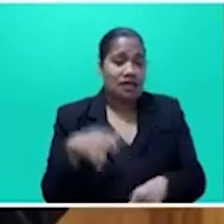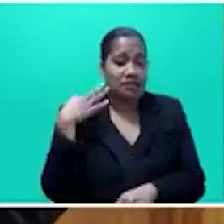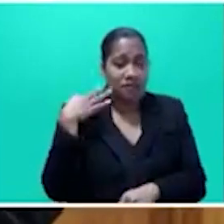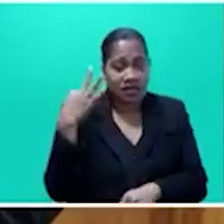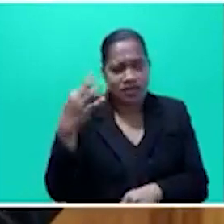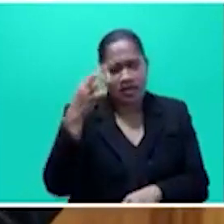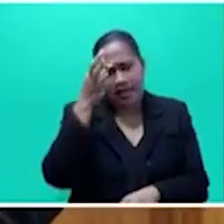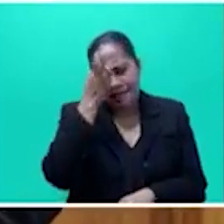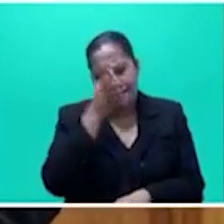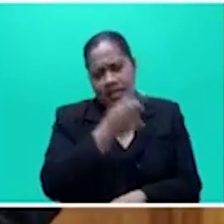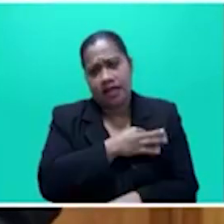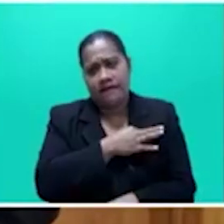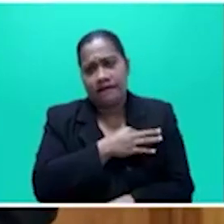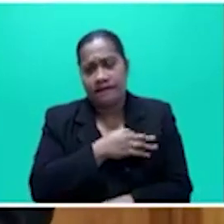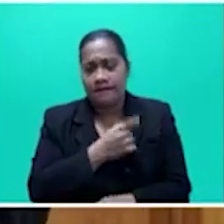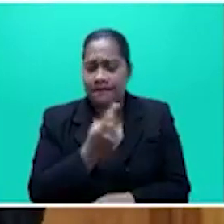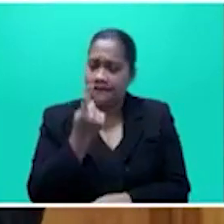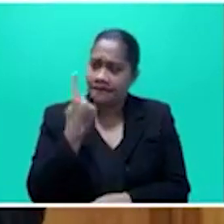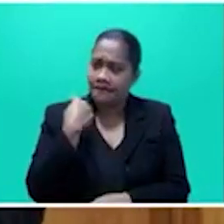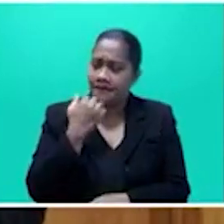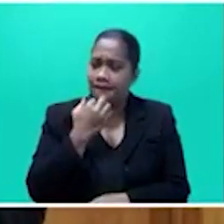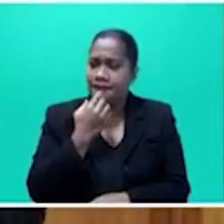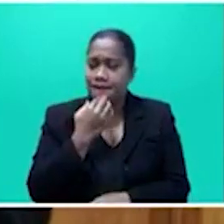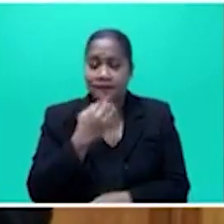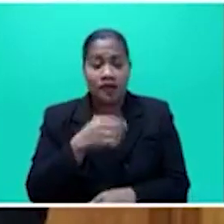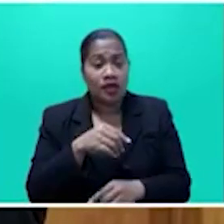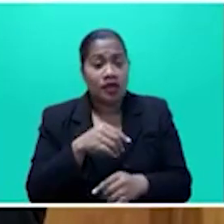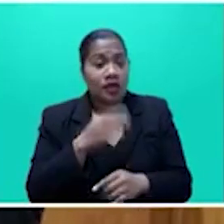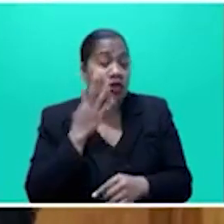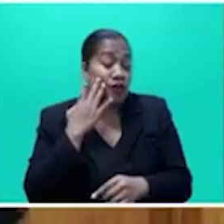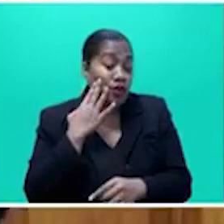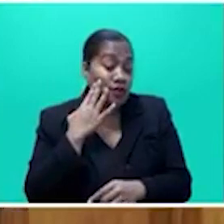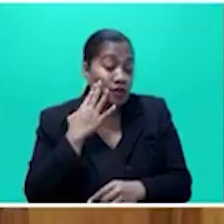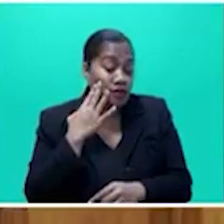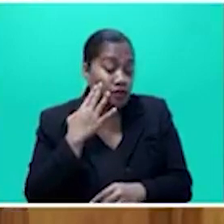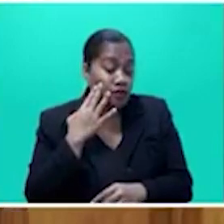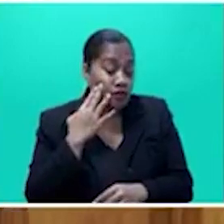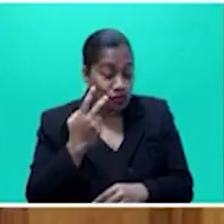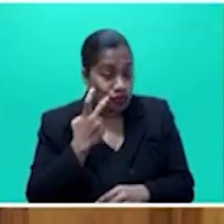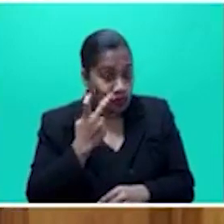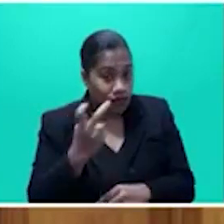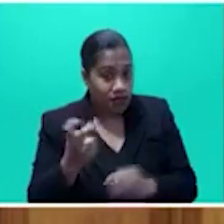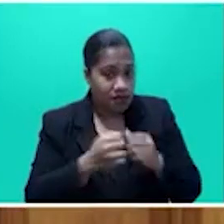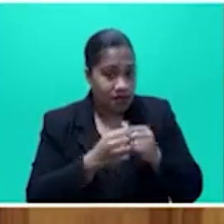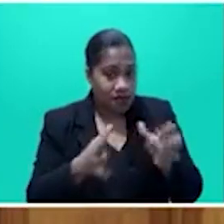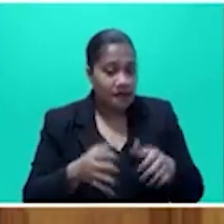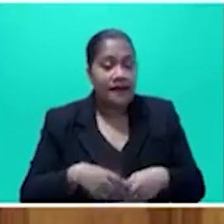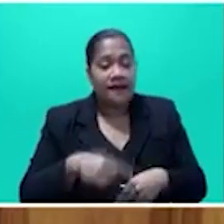to the period when tourism was just starting out. I was just